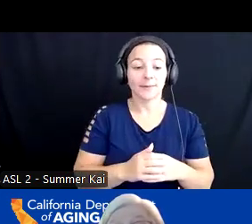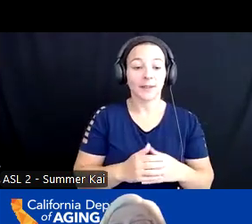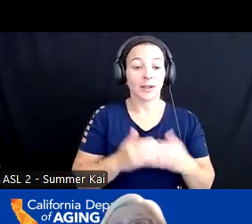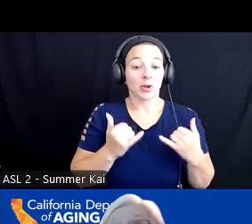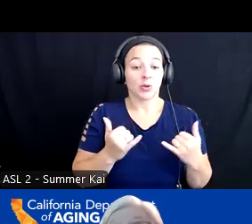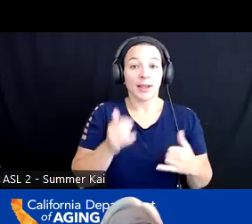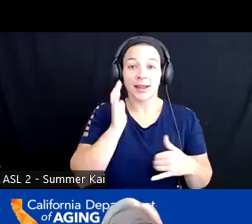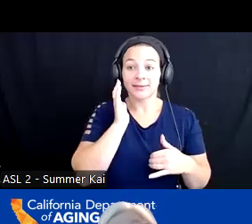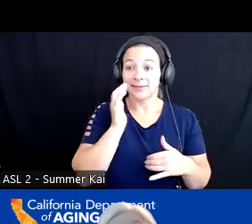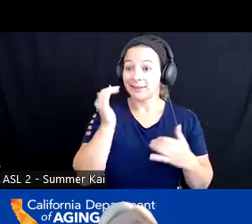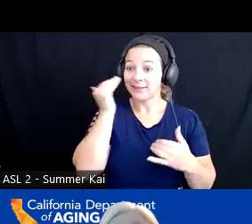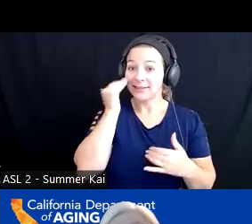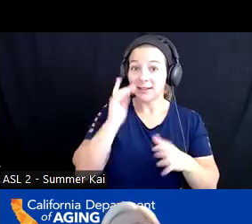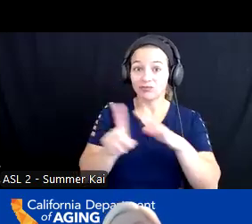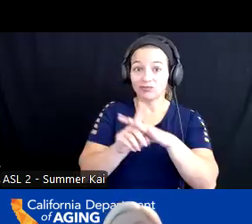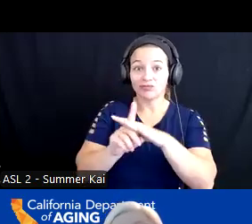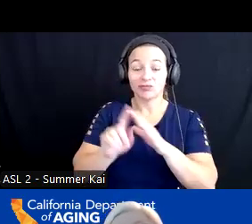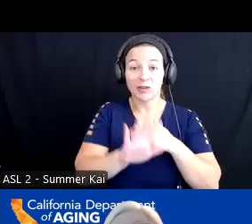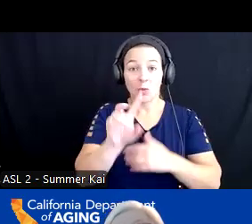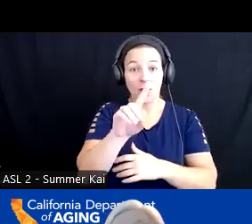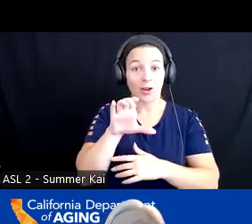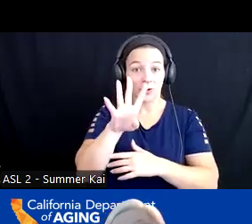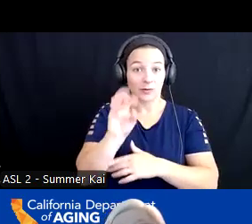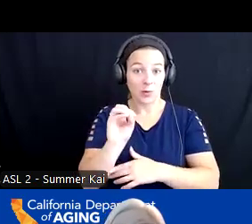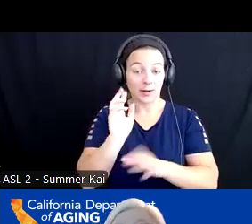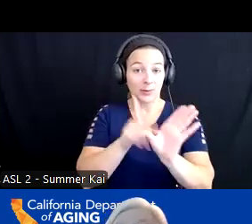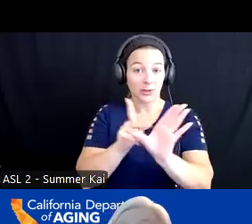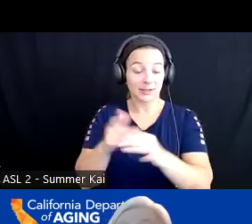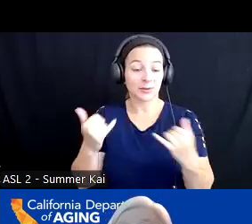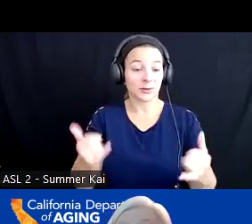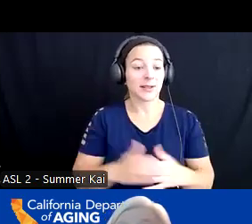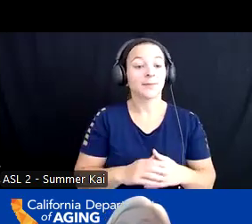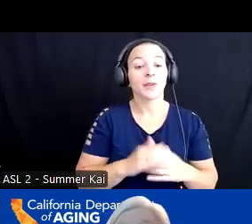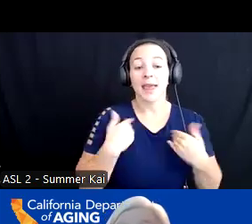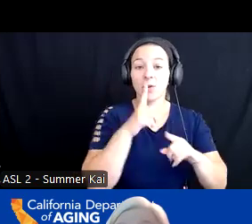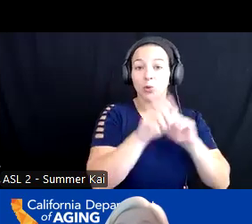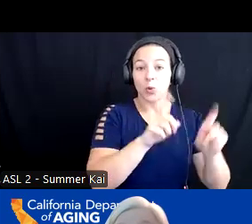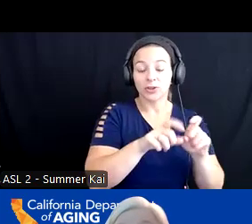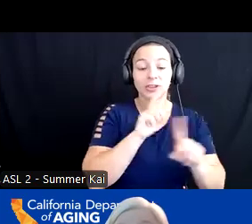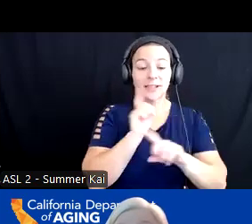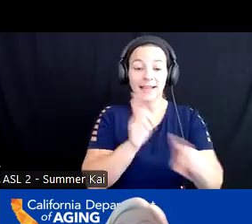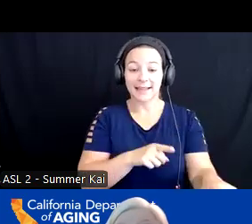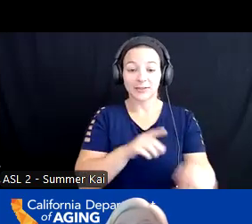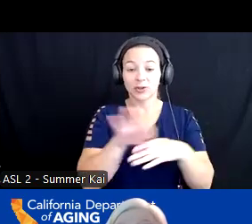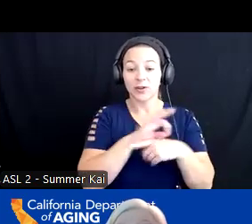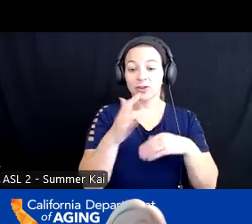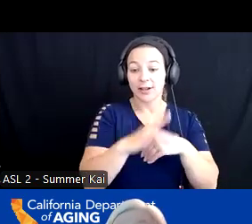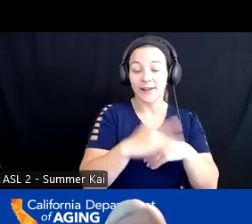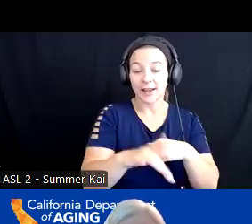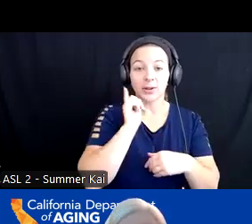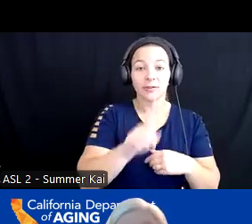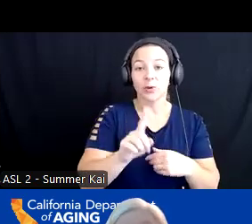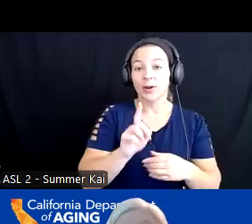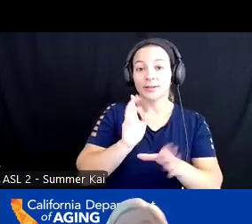approaching 140. The question and answer function is enabled for questions from the attendees.